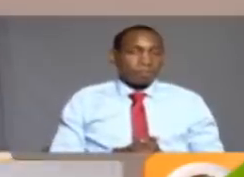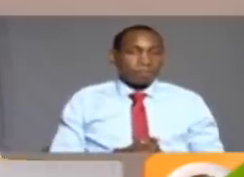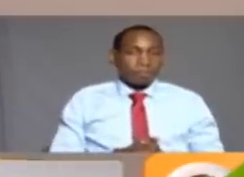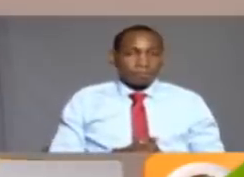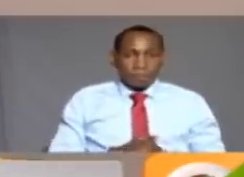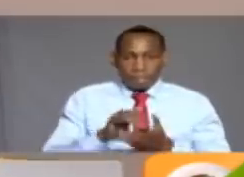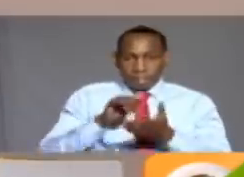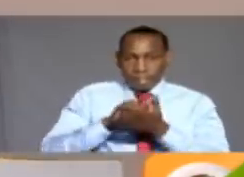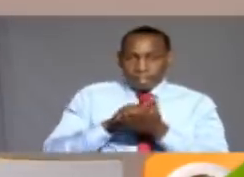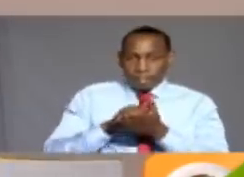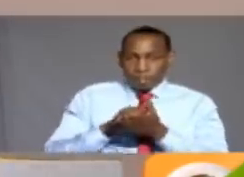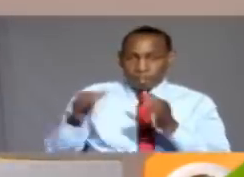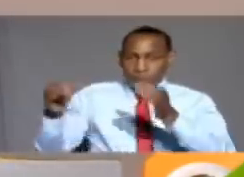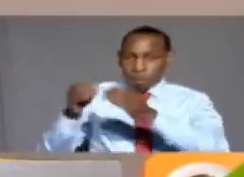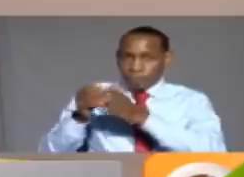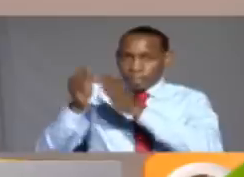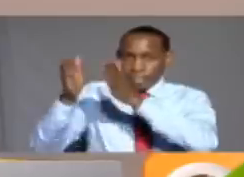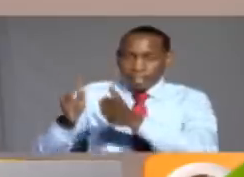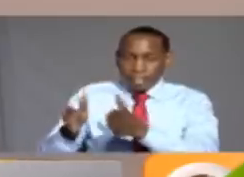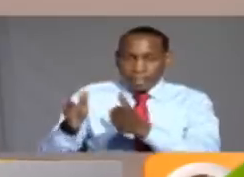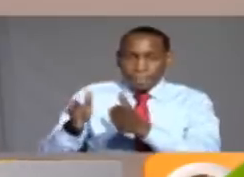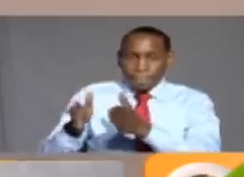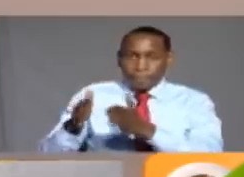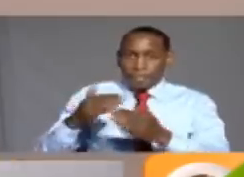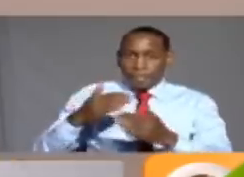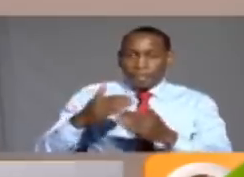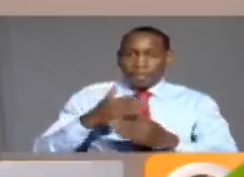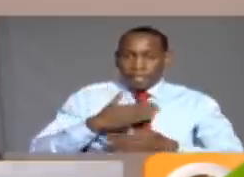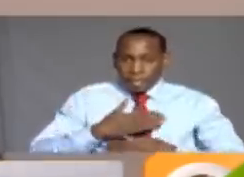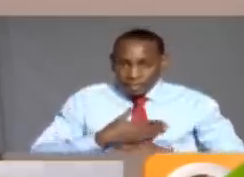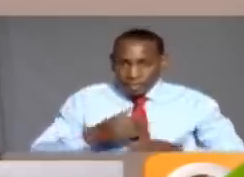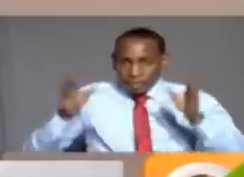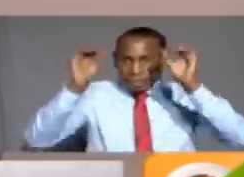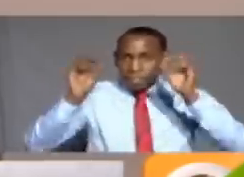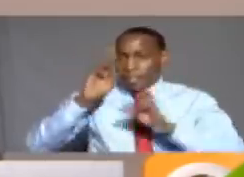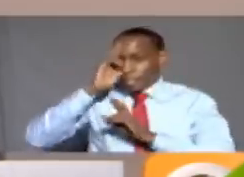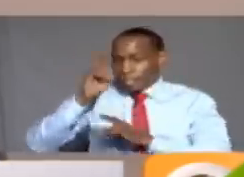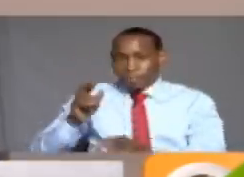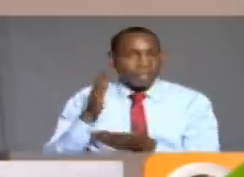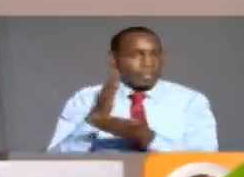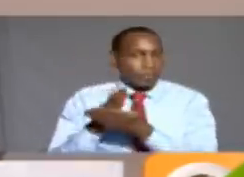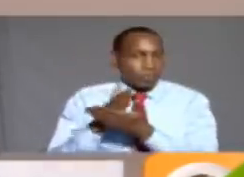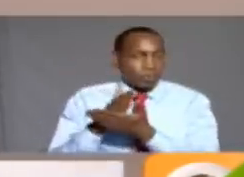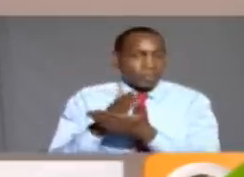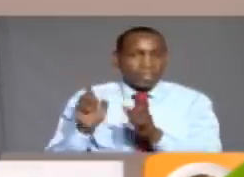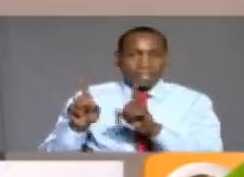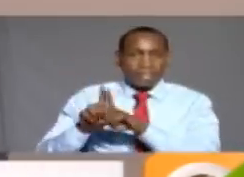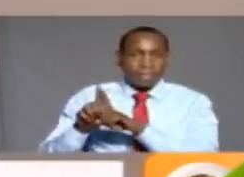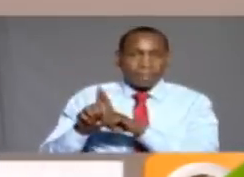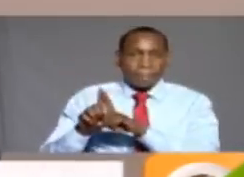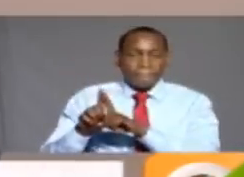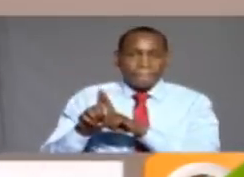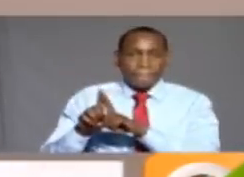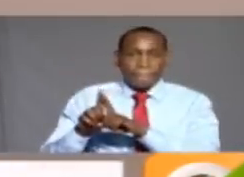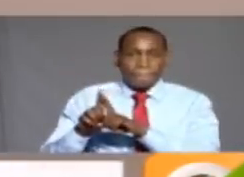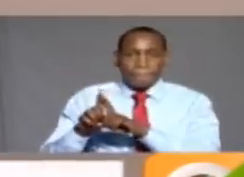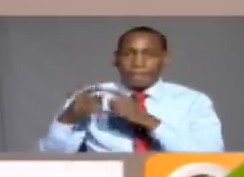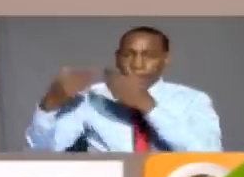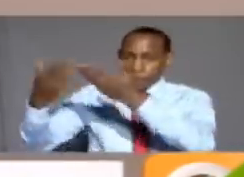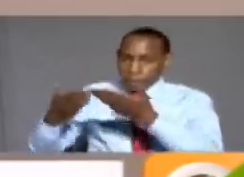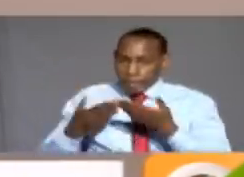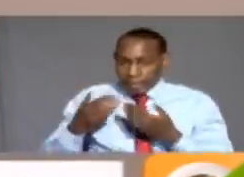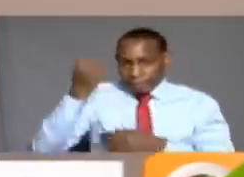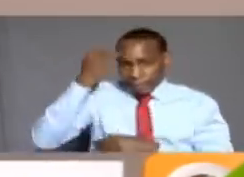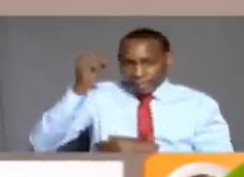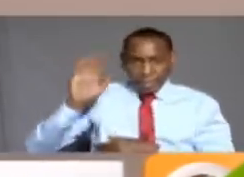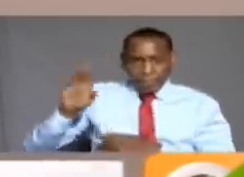party, the head of the party is His Excellency the President, and we respect him a lot, and we actually take on board most of his ideas.